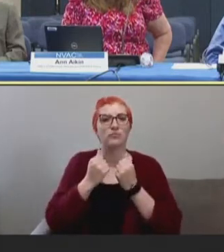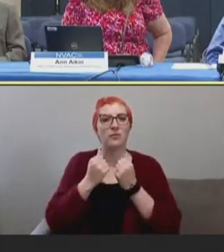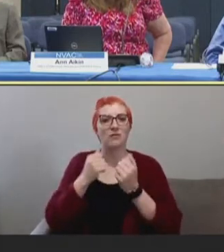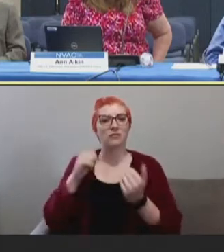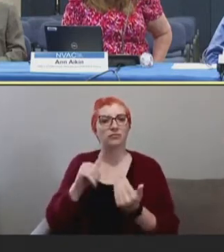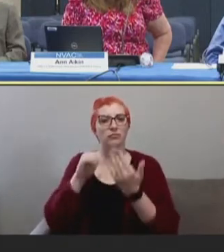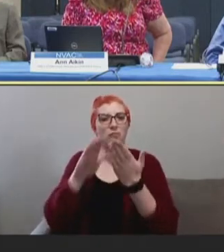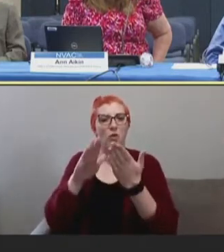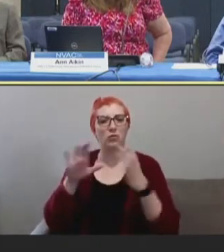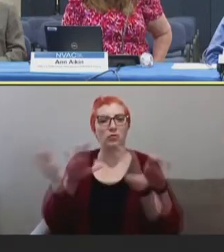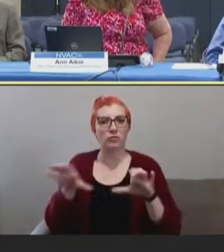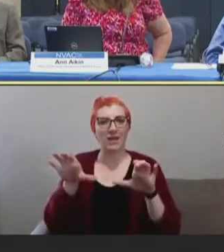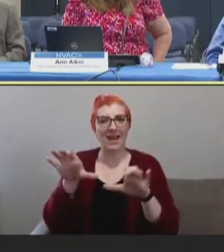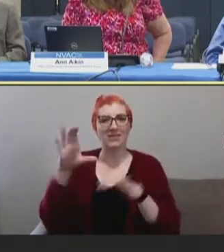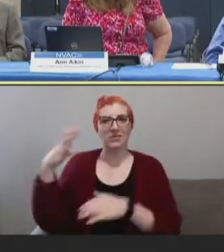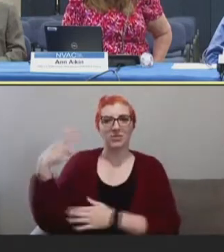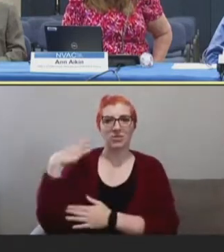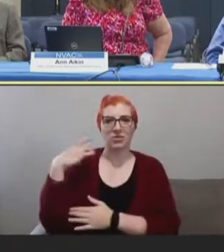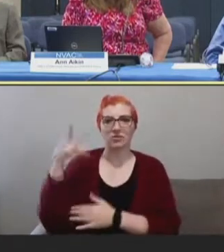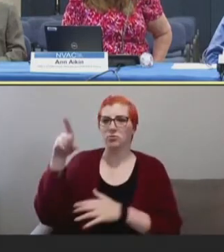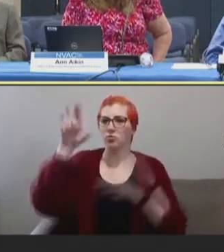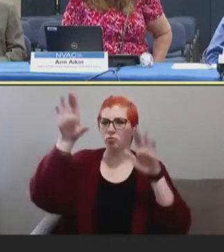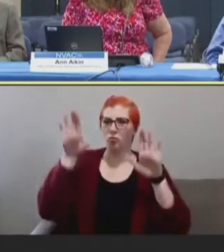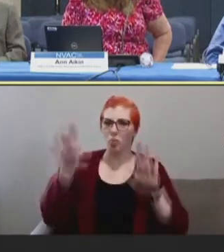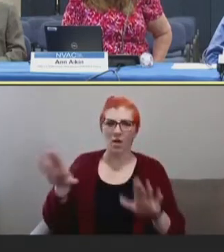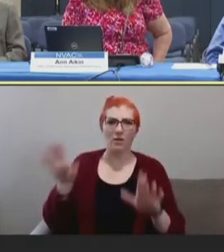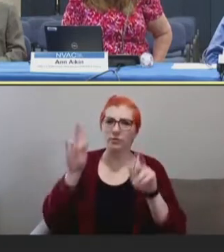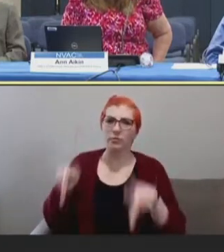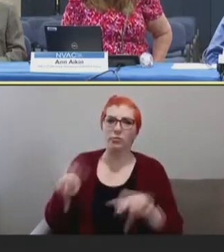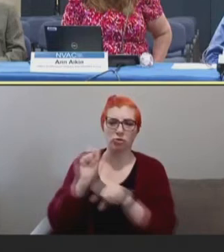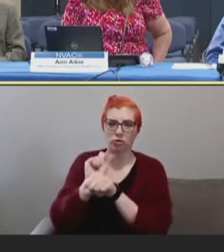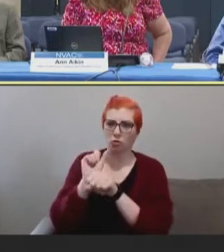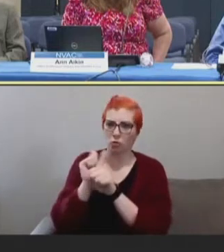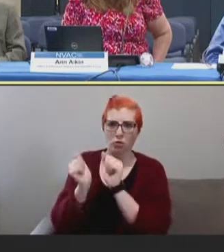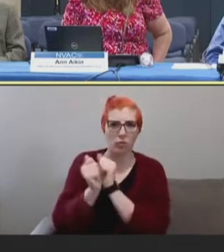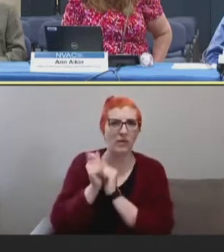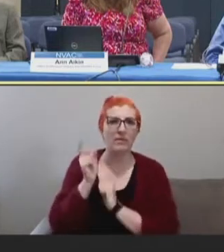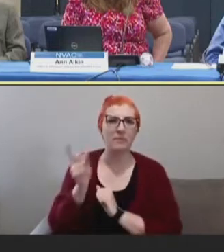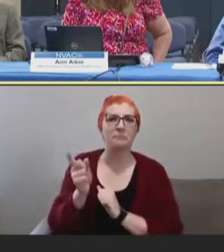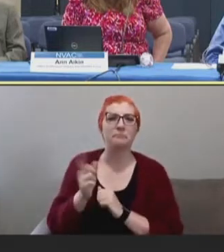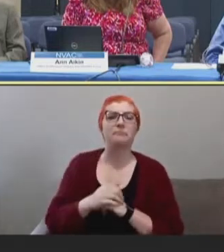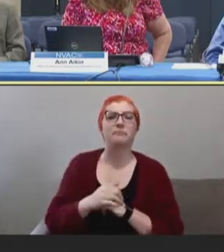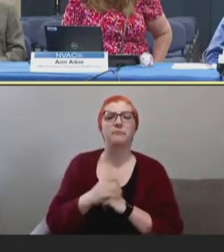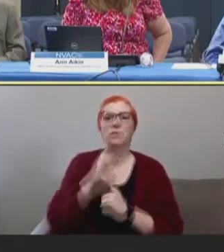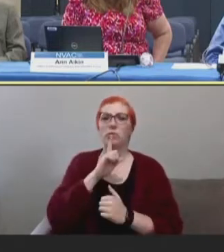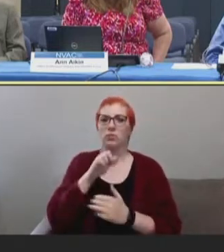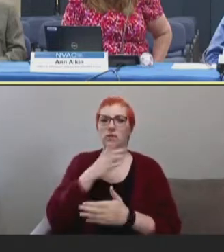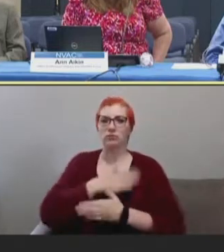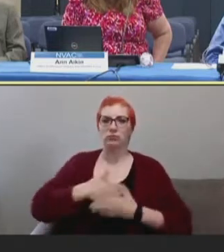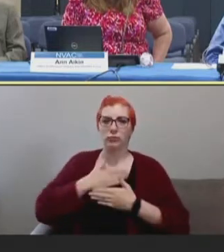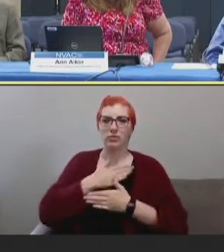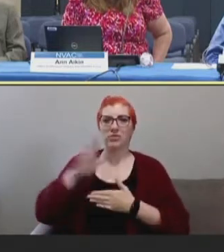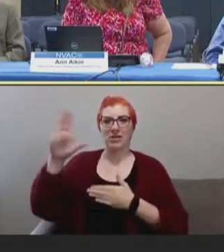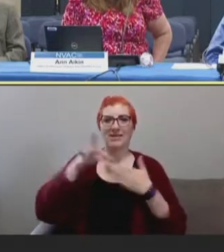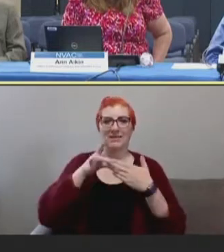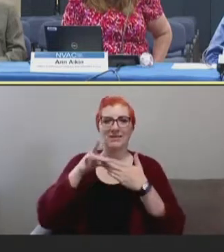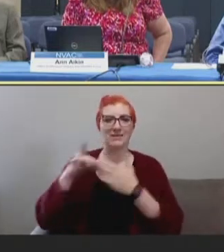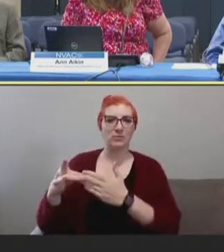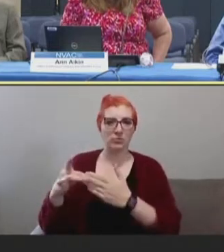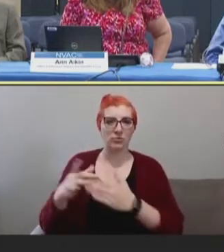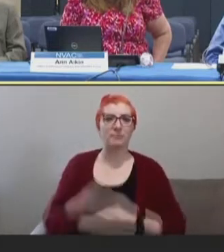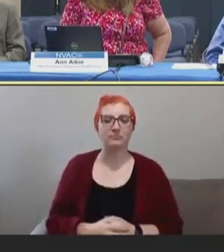a wonderful person to work with, and I do appreciate all of his leadership.